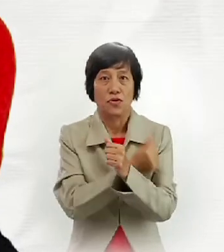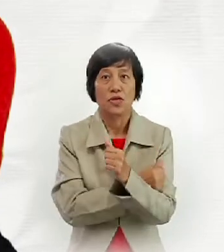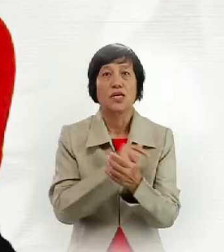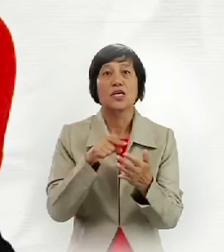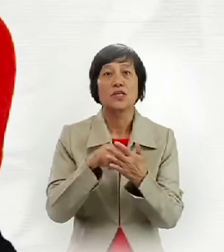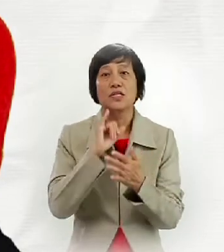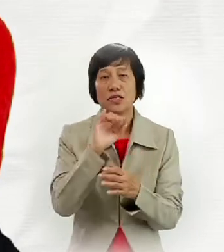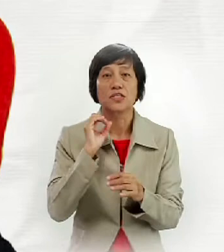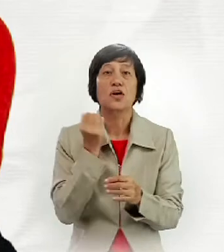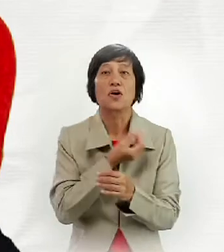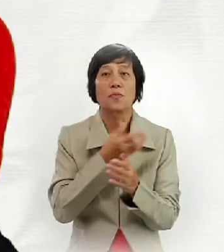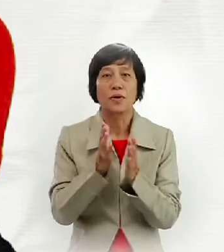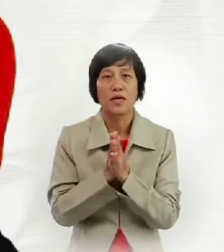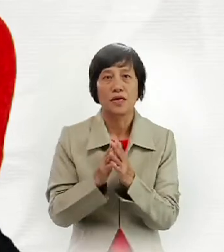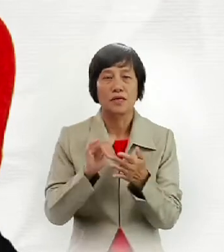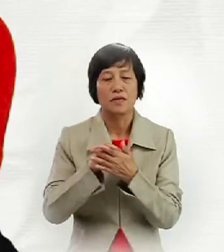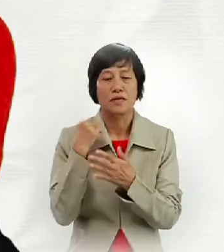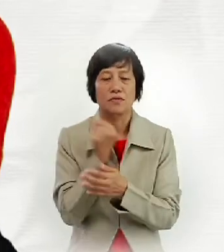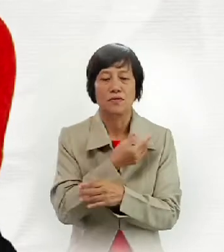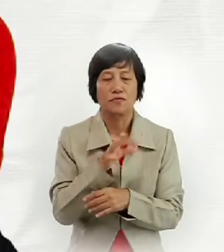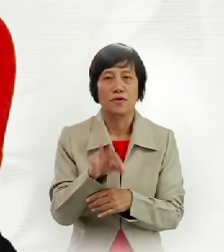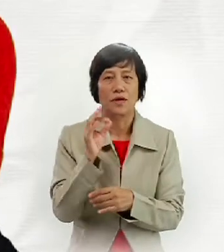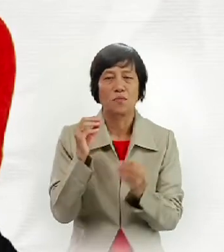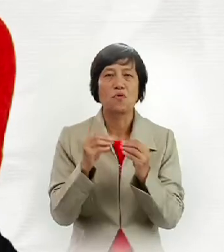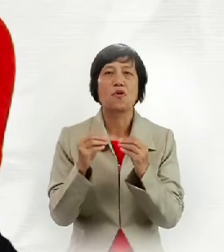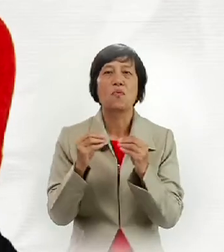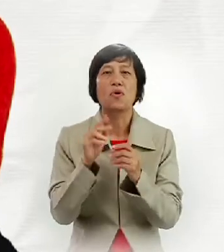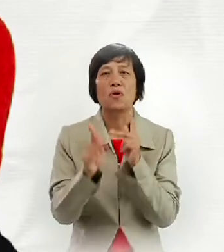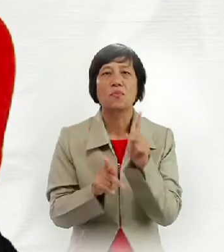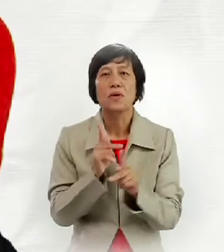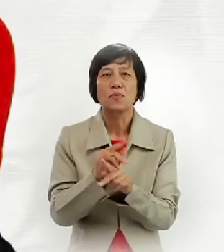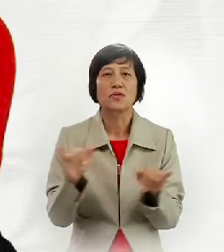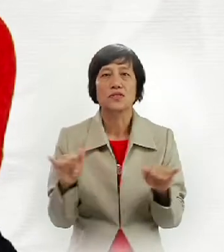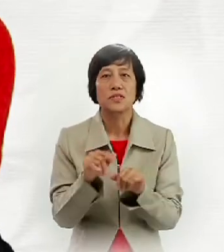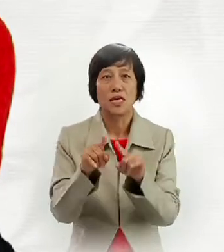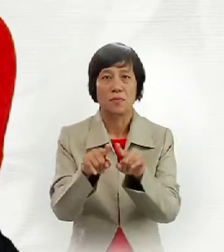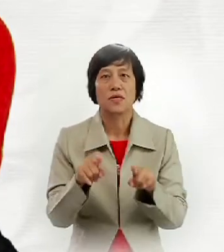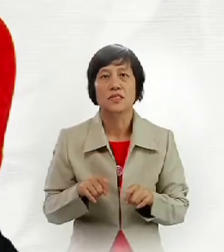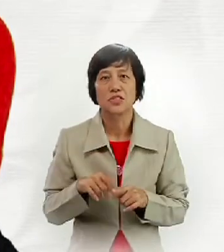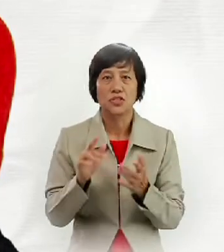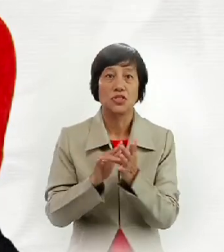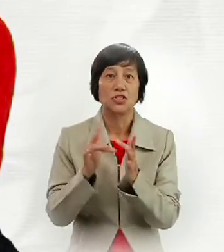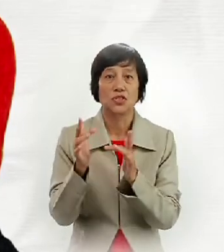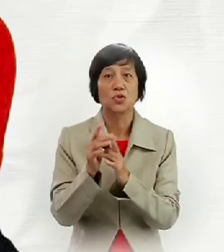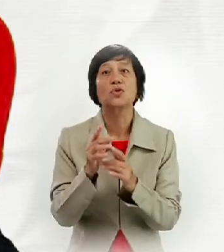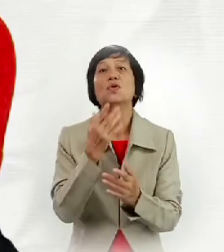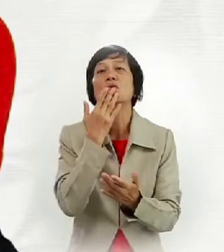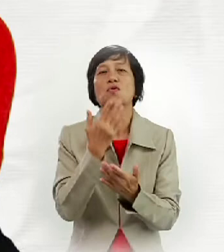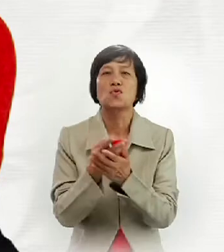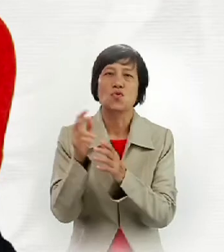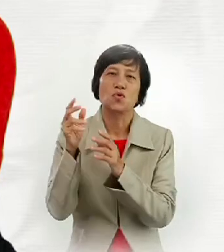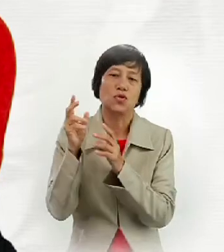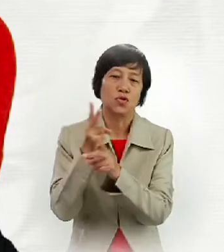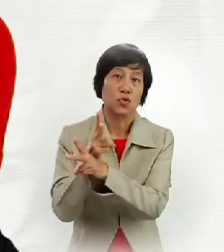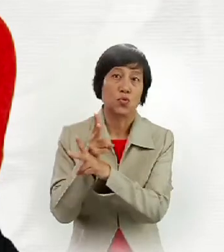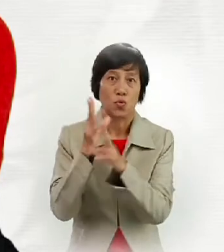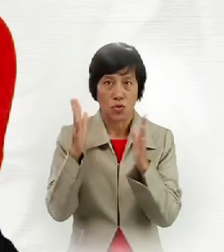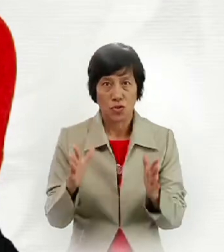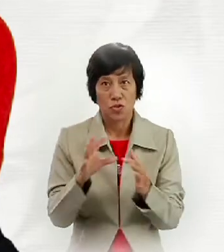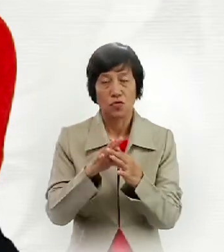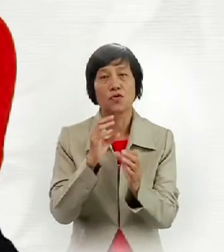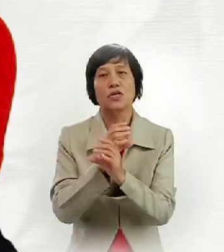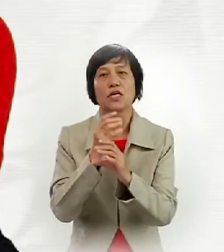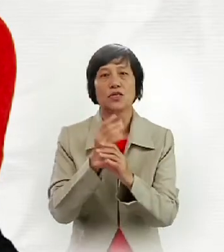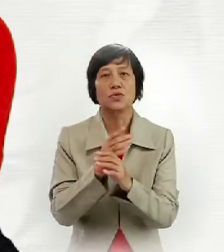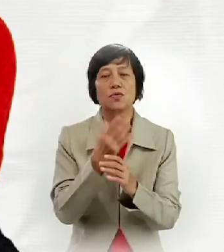that we may find more and more people like Jesus, good stewards of creation,